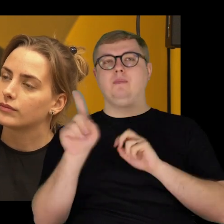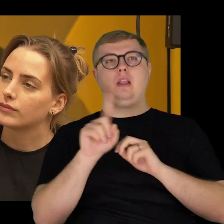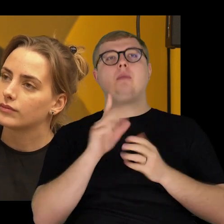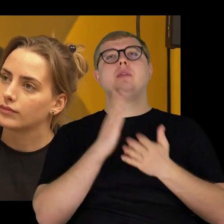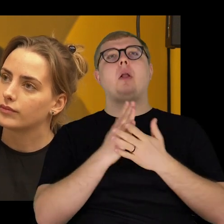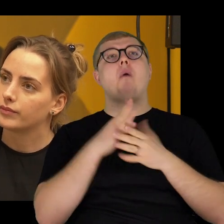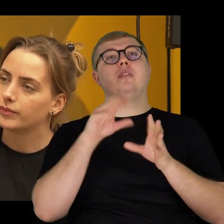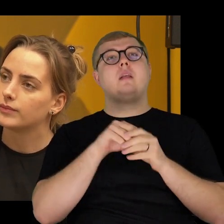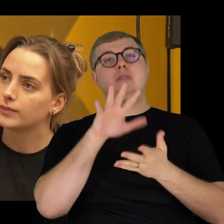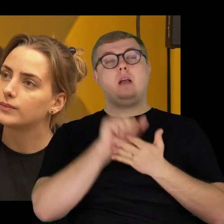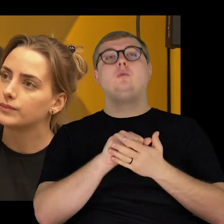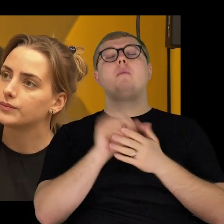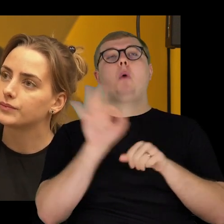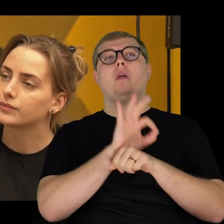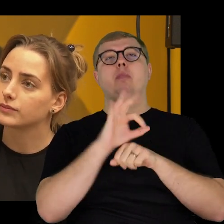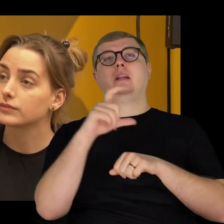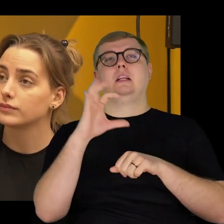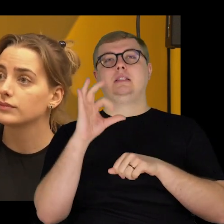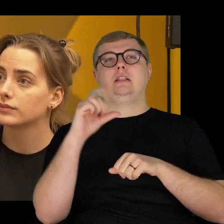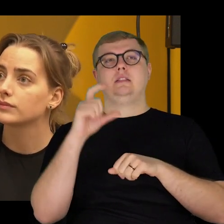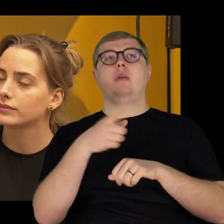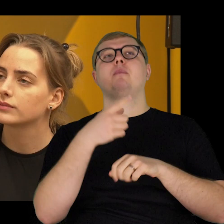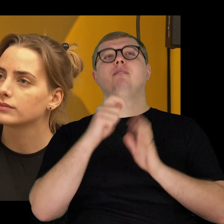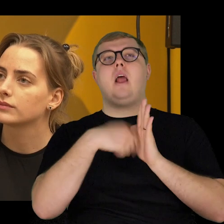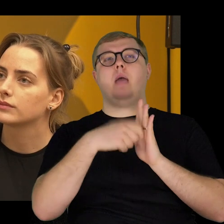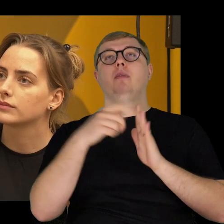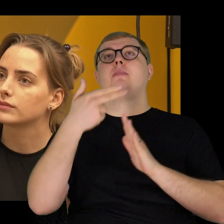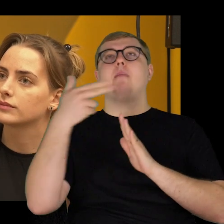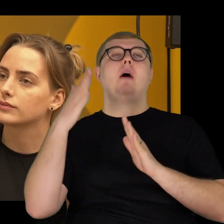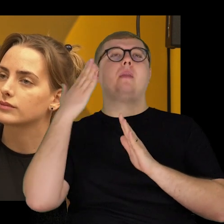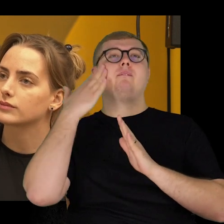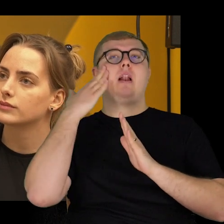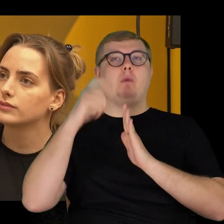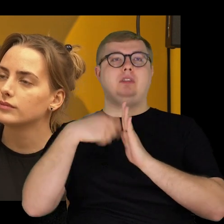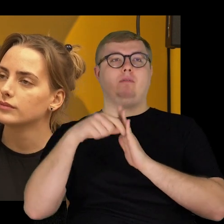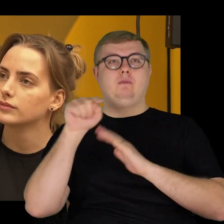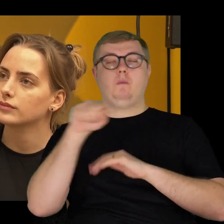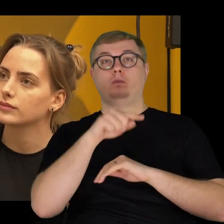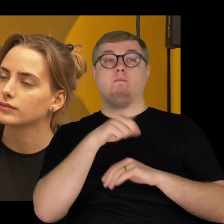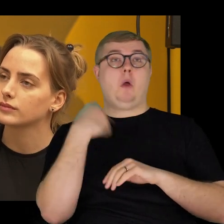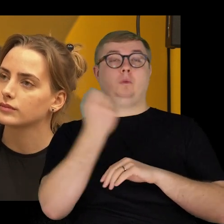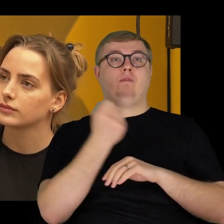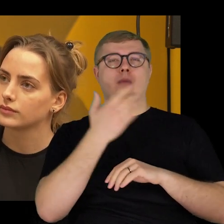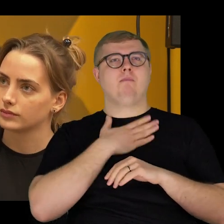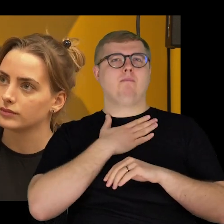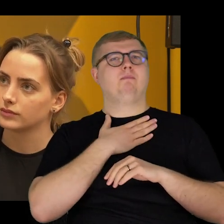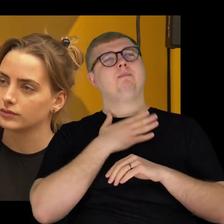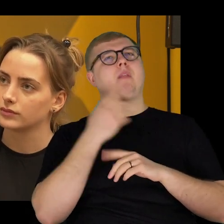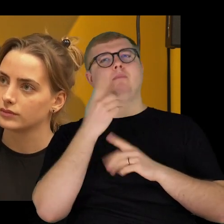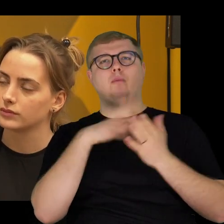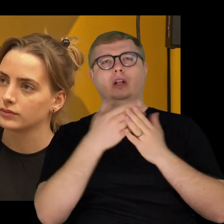the CSC a project with film studies. So we are basically using, I mean it's TV